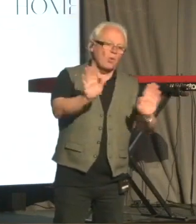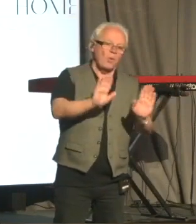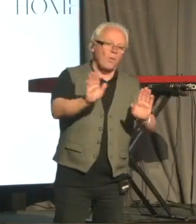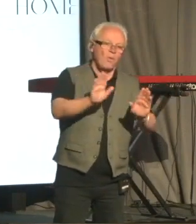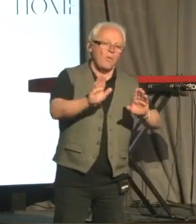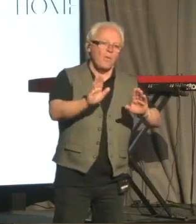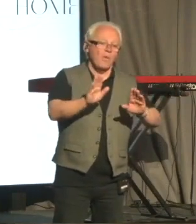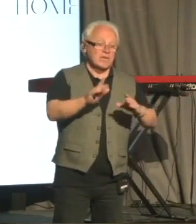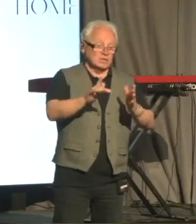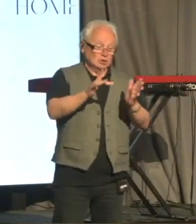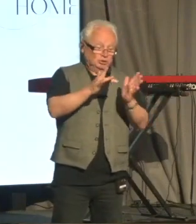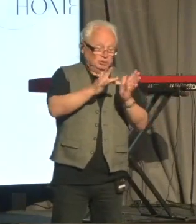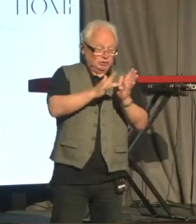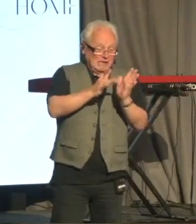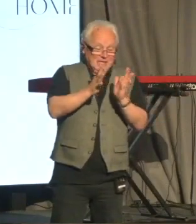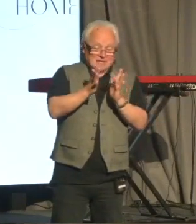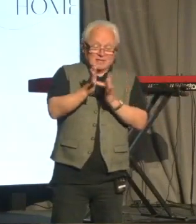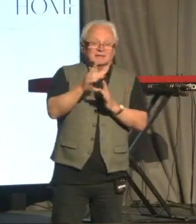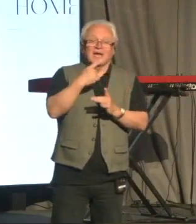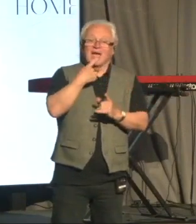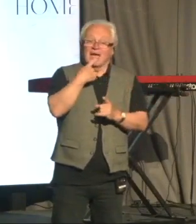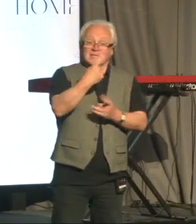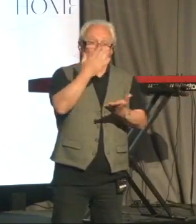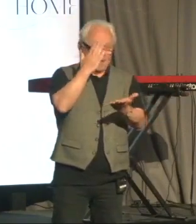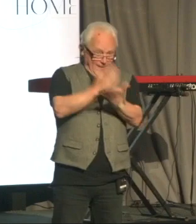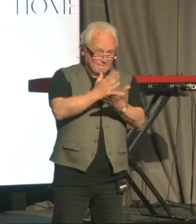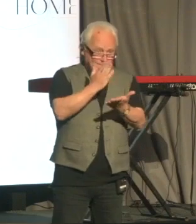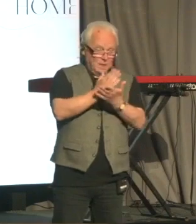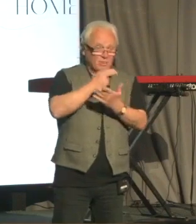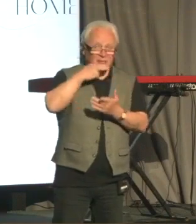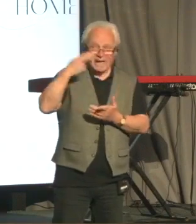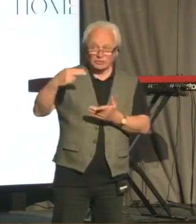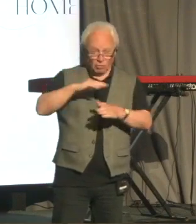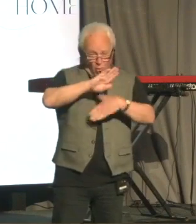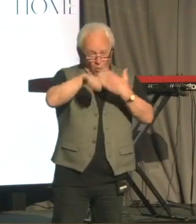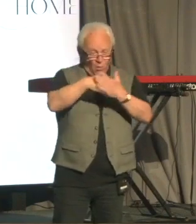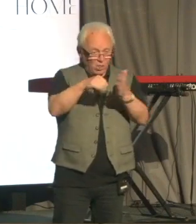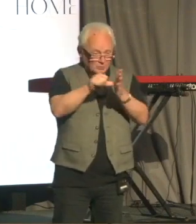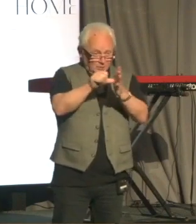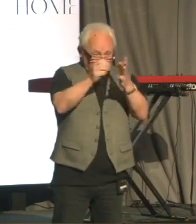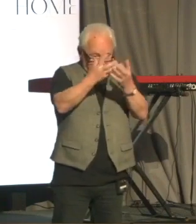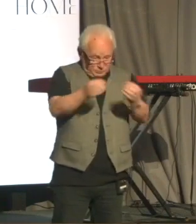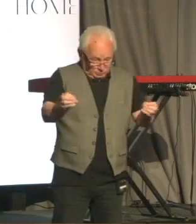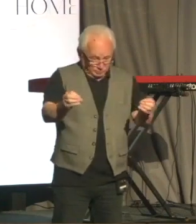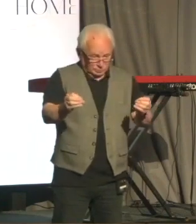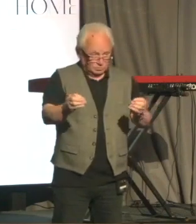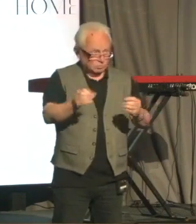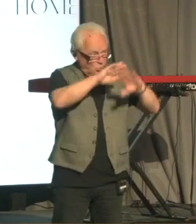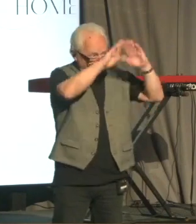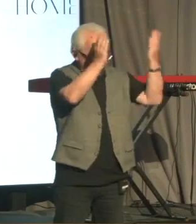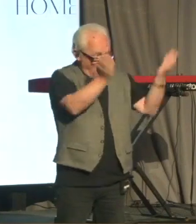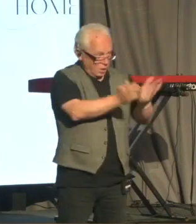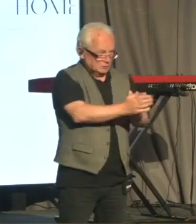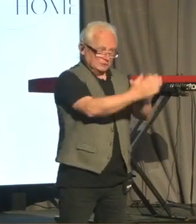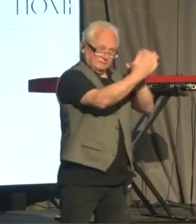No, Jesus is the answer to all the problems the world is facing right